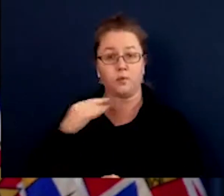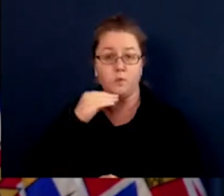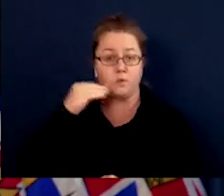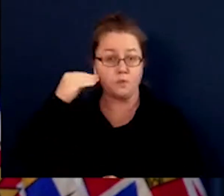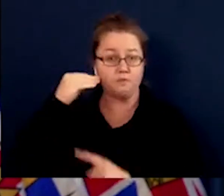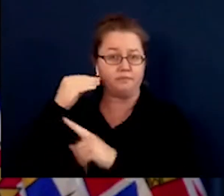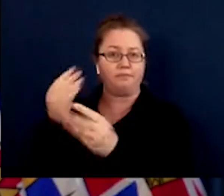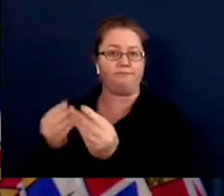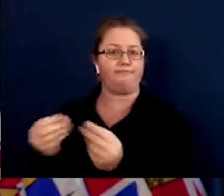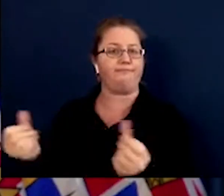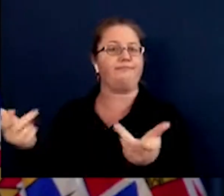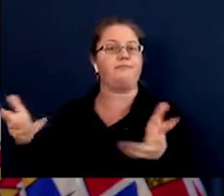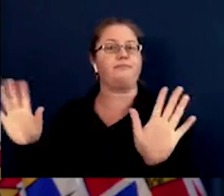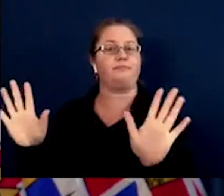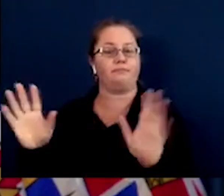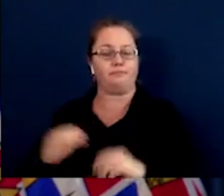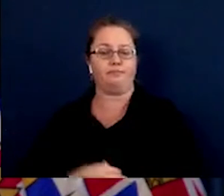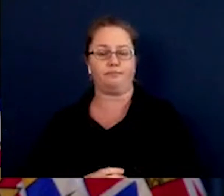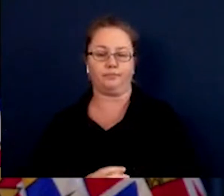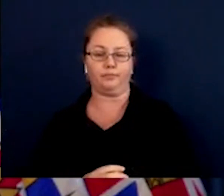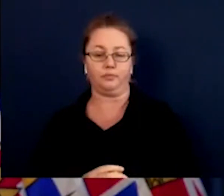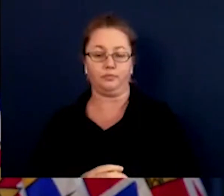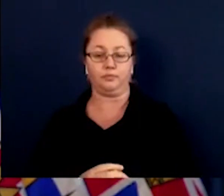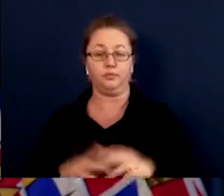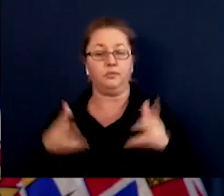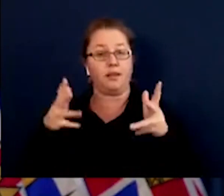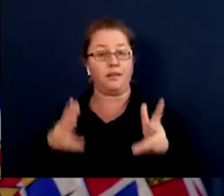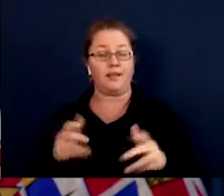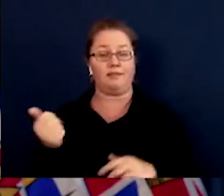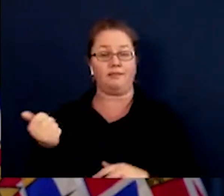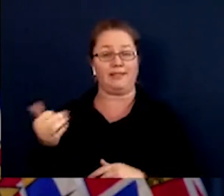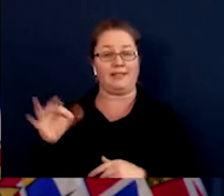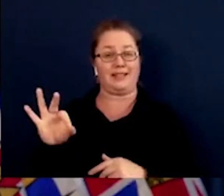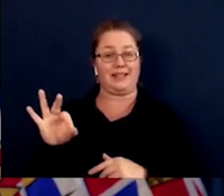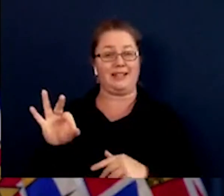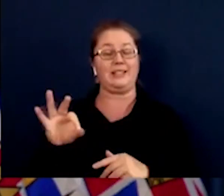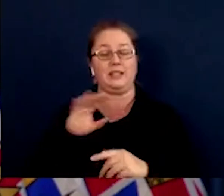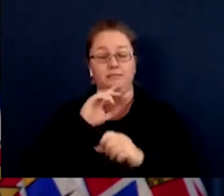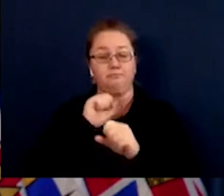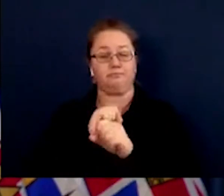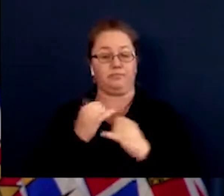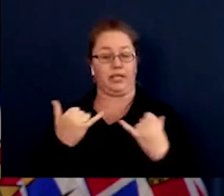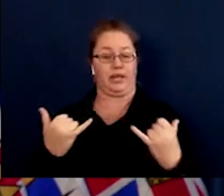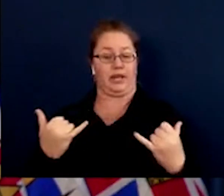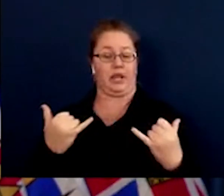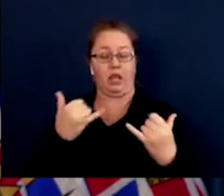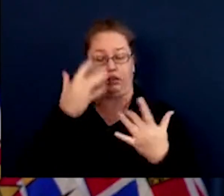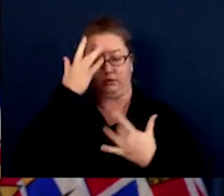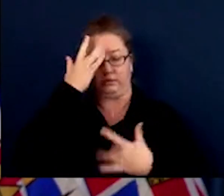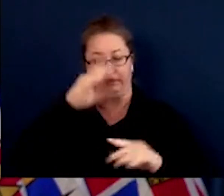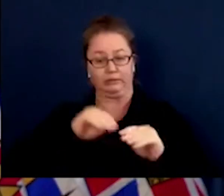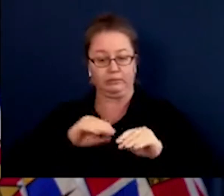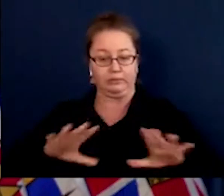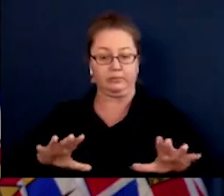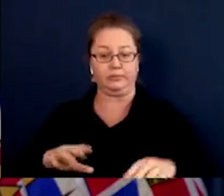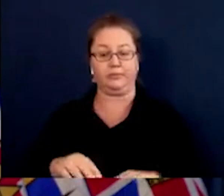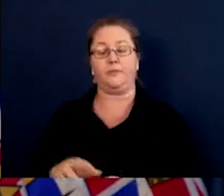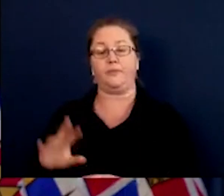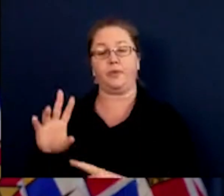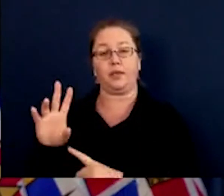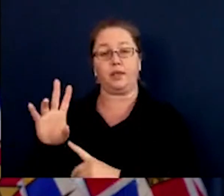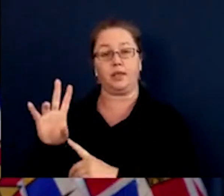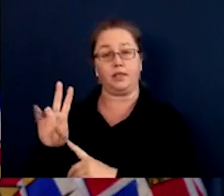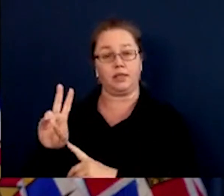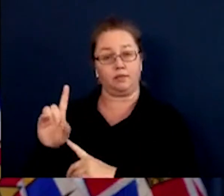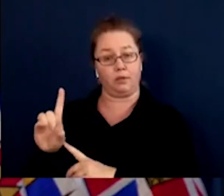now been declared over. That leaves us with 19 active outbreaks in our healthcare system, 17 in long-term care or assisted